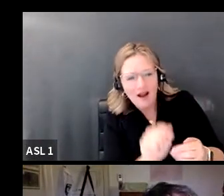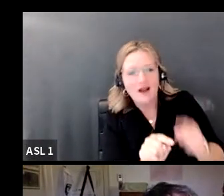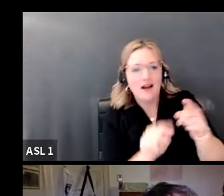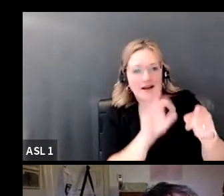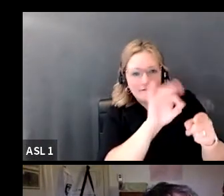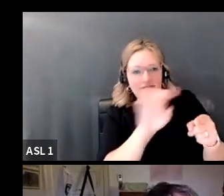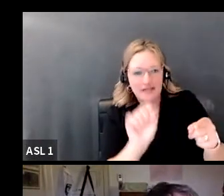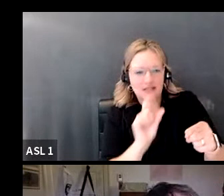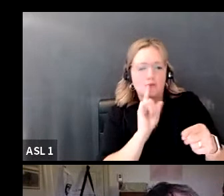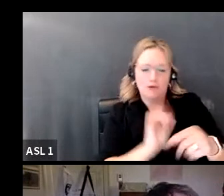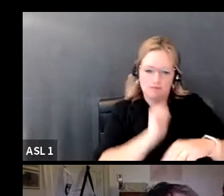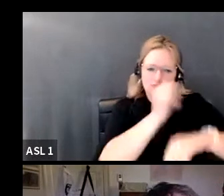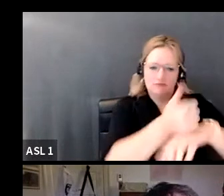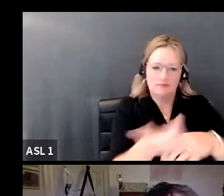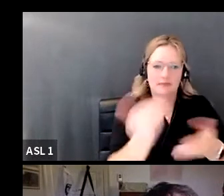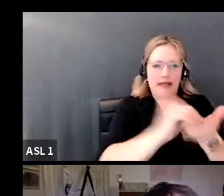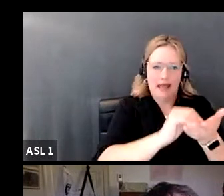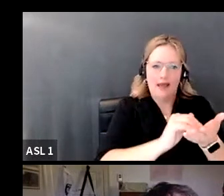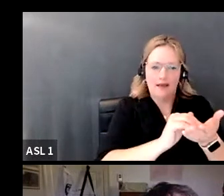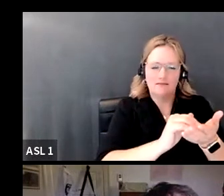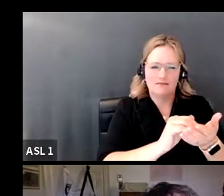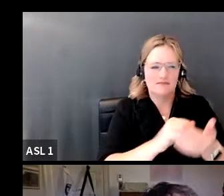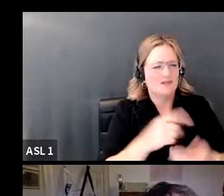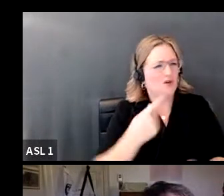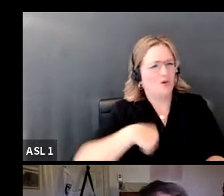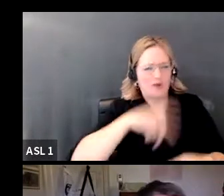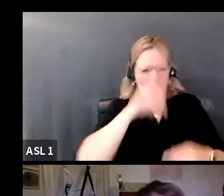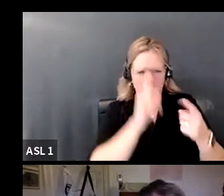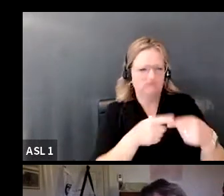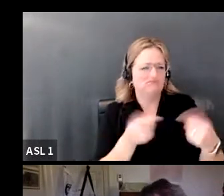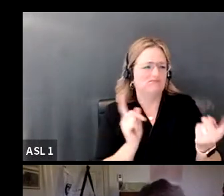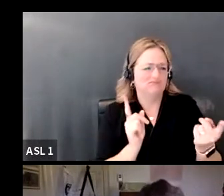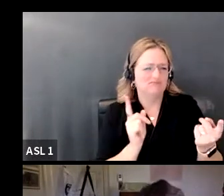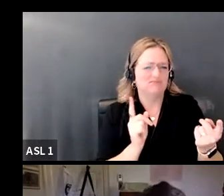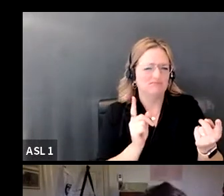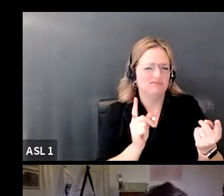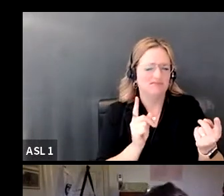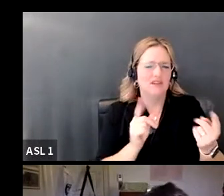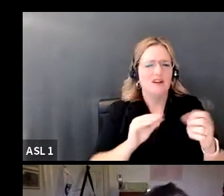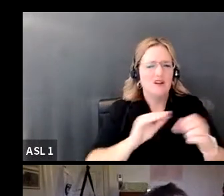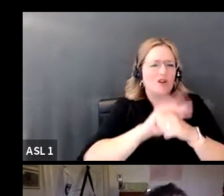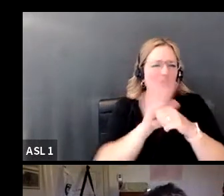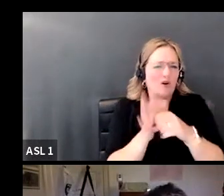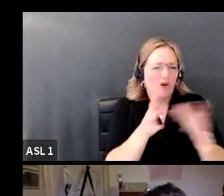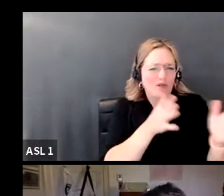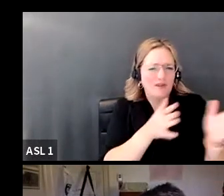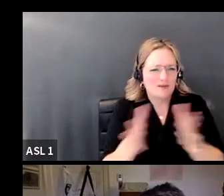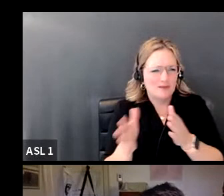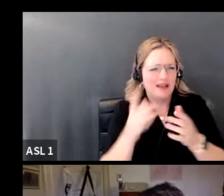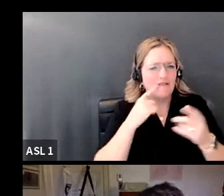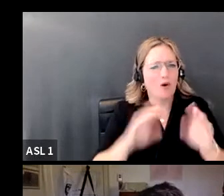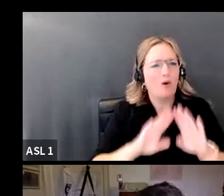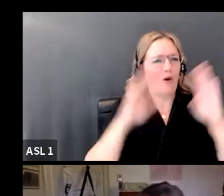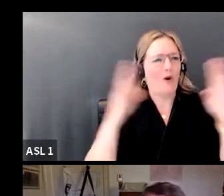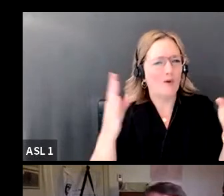reinstated once the city of ottawa enters into phase three of ontario's action plan for reopening